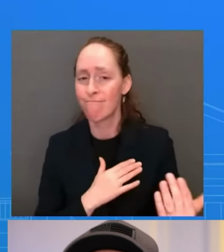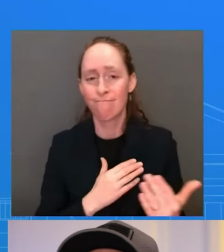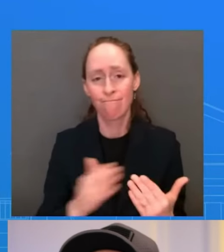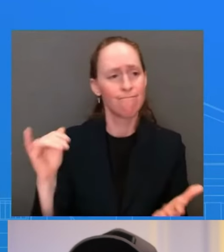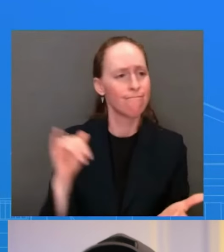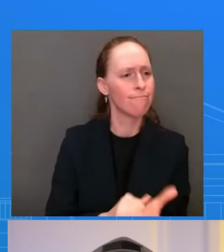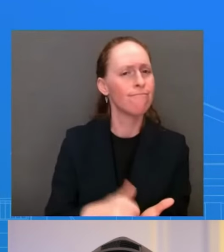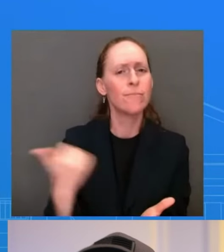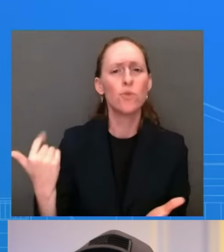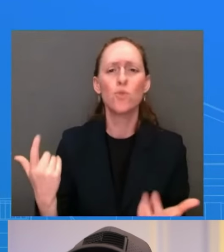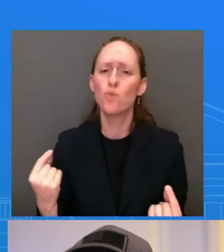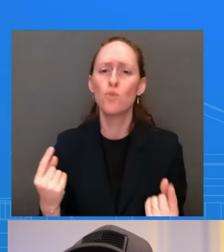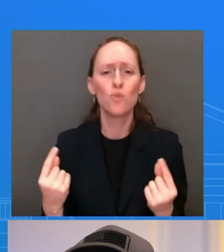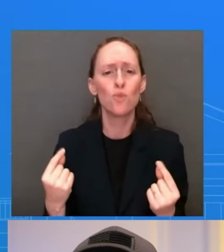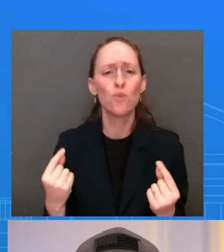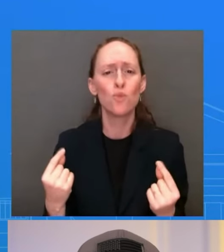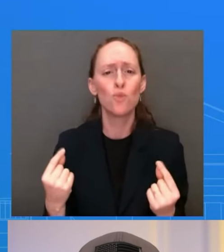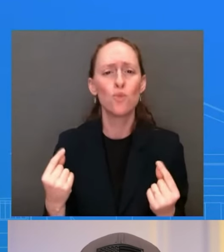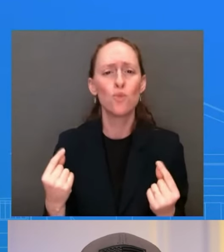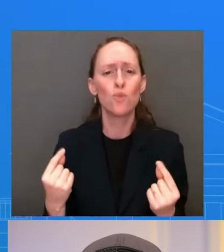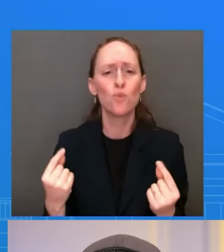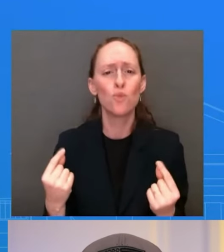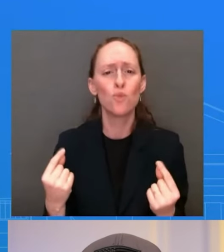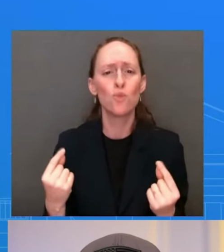things done, right? Where Republicans...